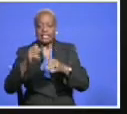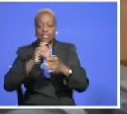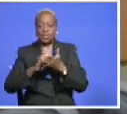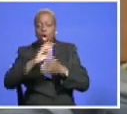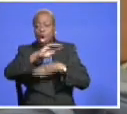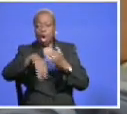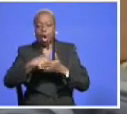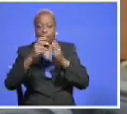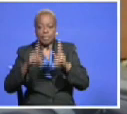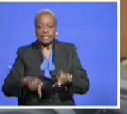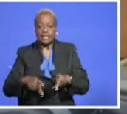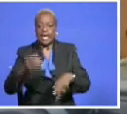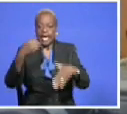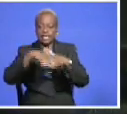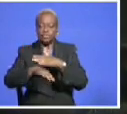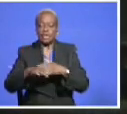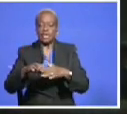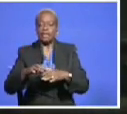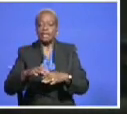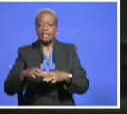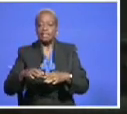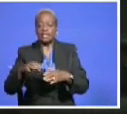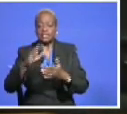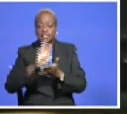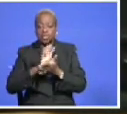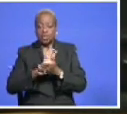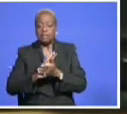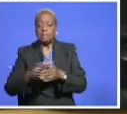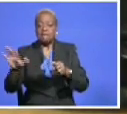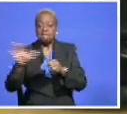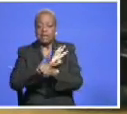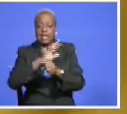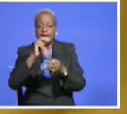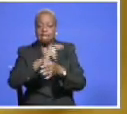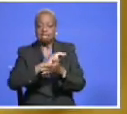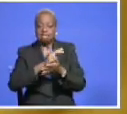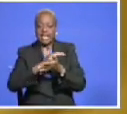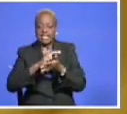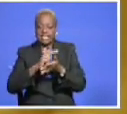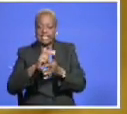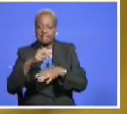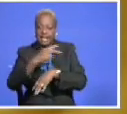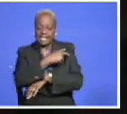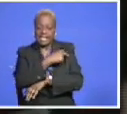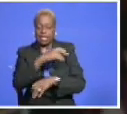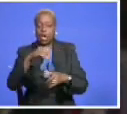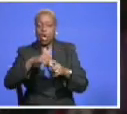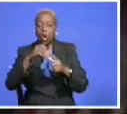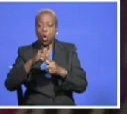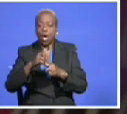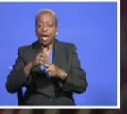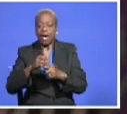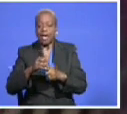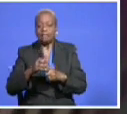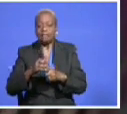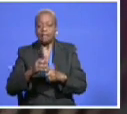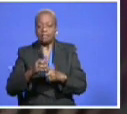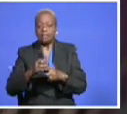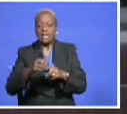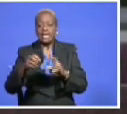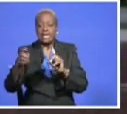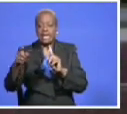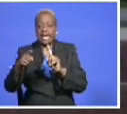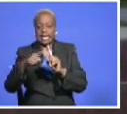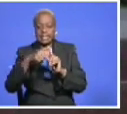university's campuses are now required to show proof of being fully vaccinated or present a negative COVID-19 rapid antigen